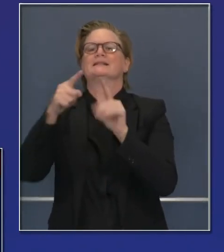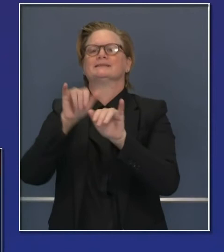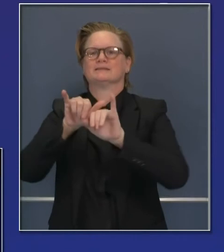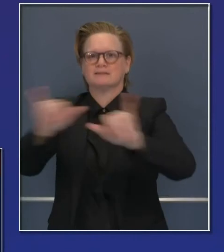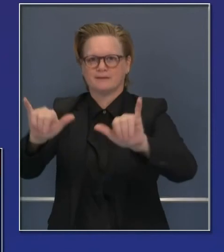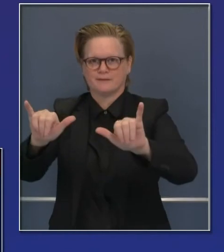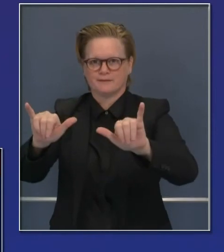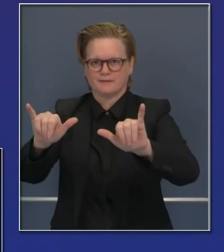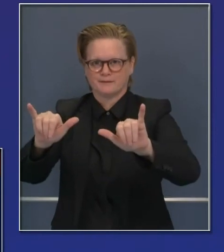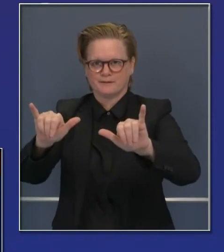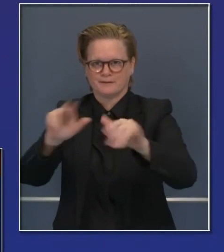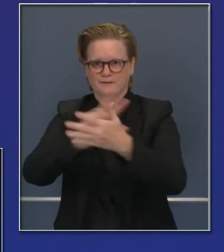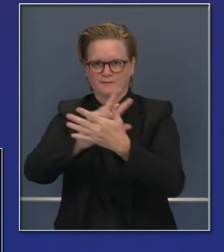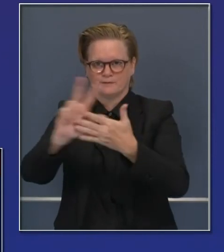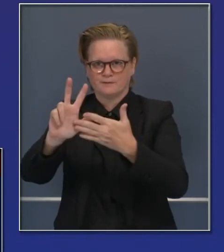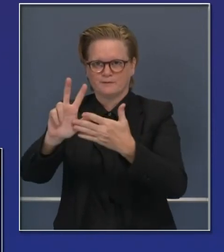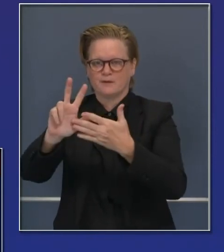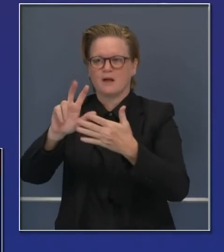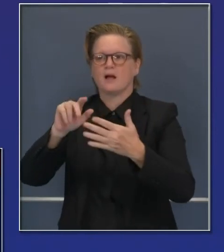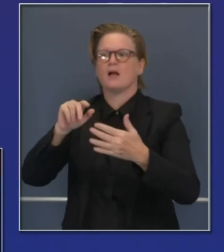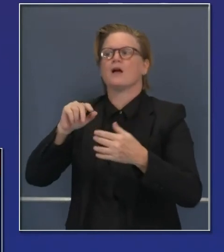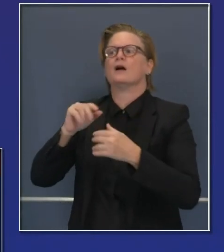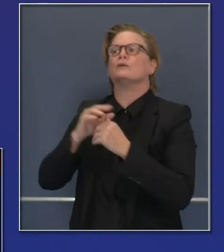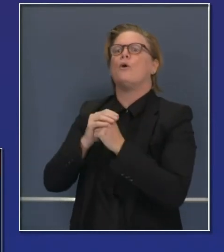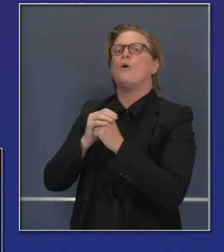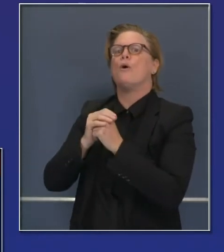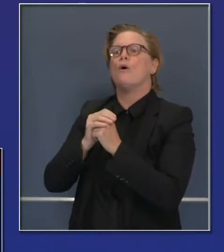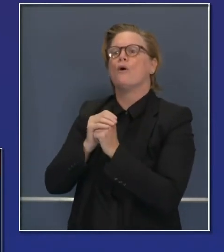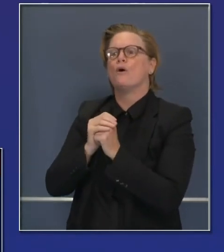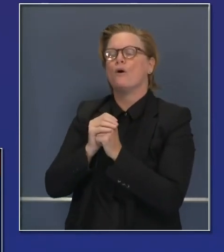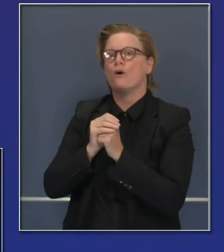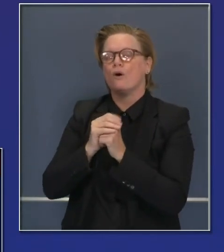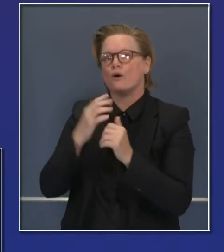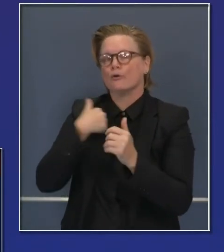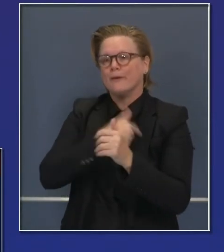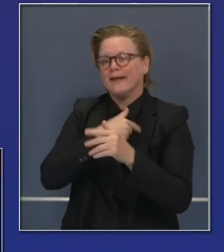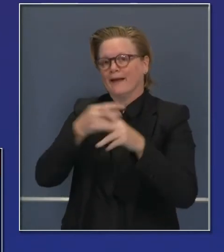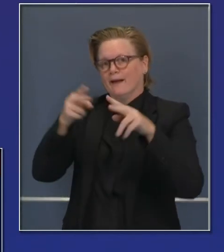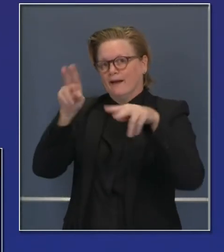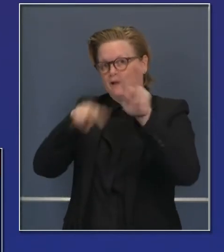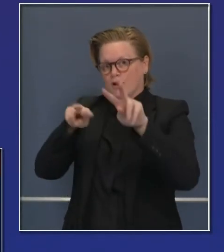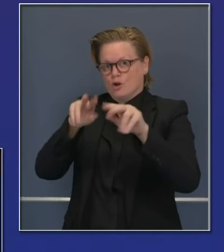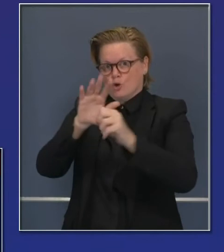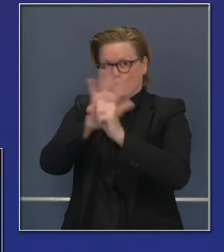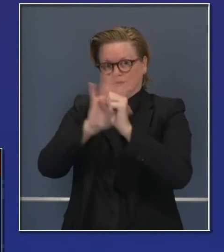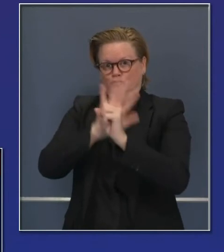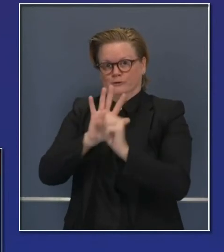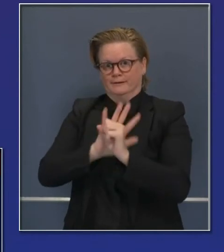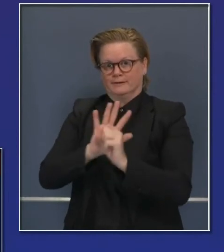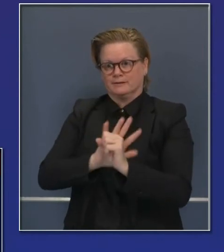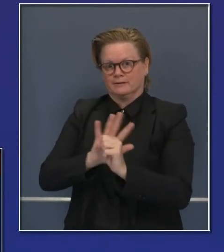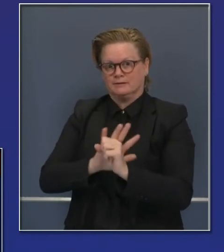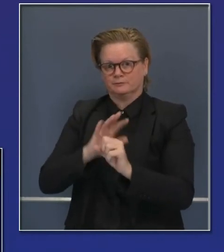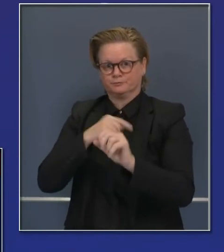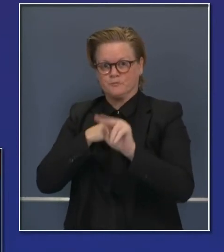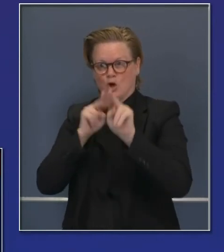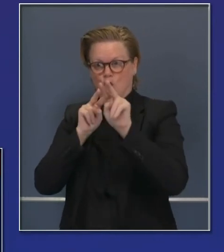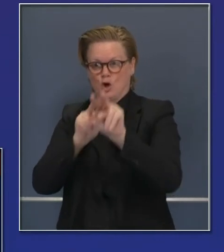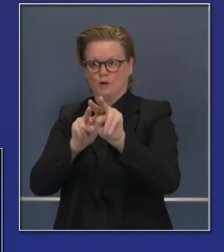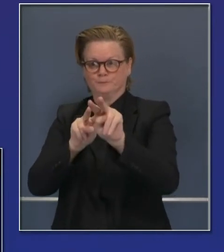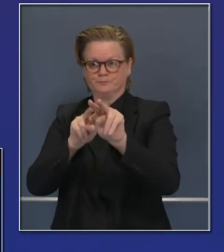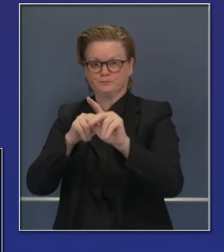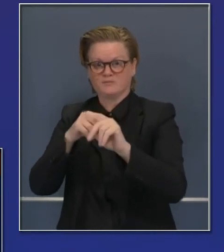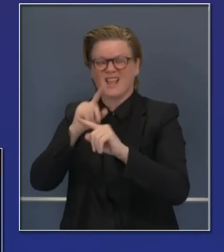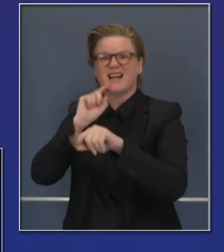So going in as a region, looking at the regional capacity as, if you will, the trigger to have the regional